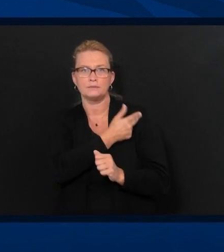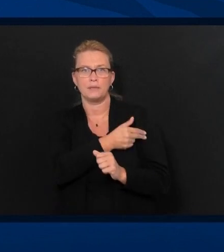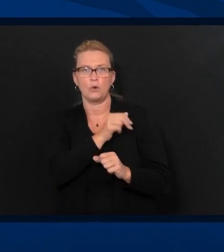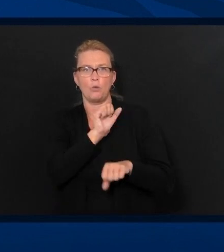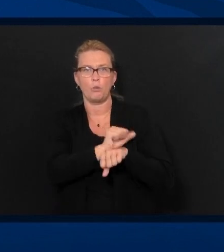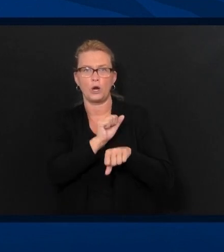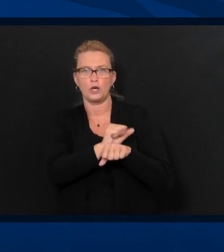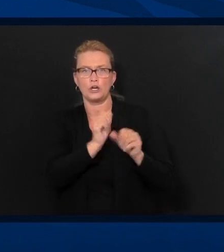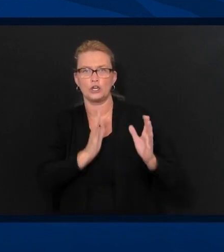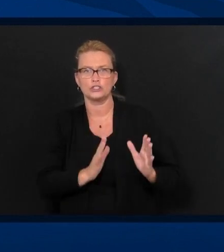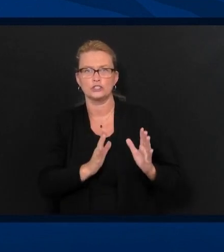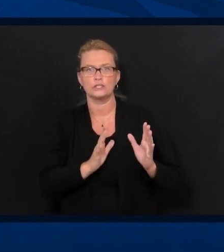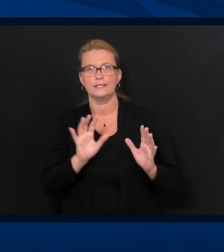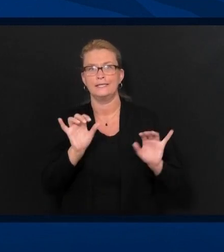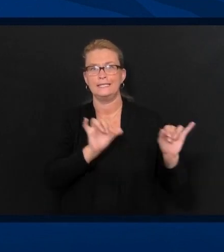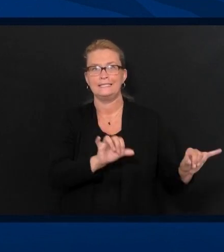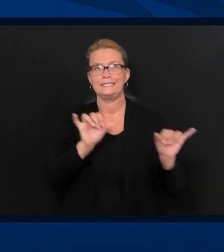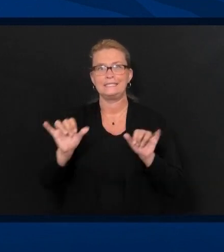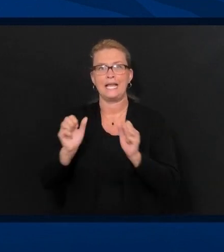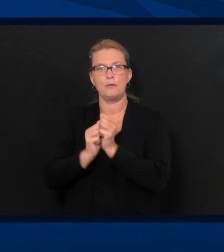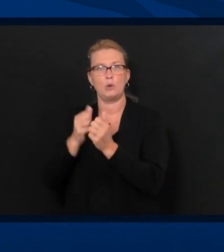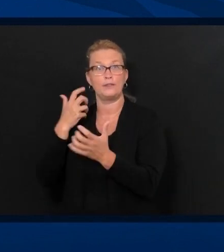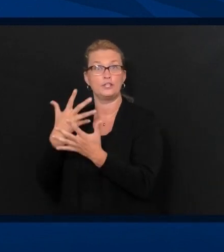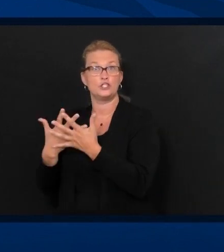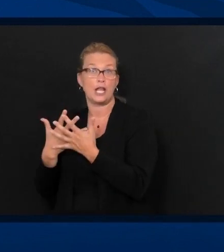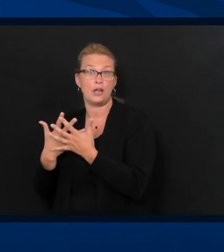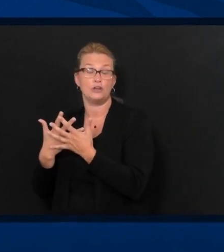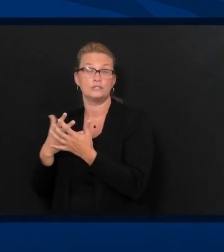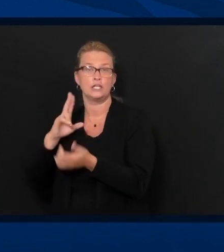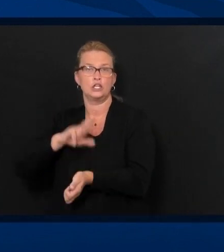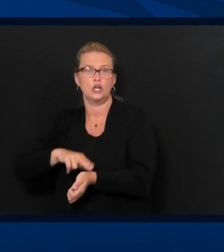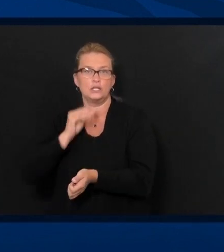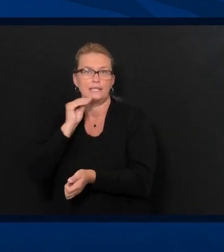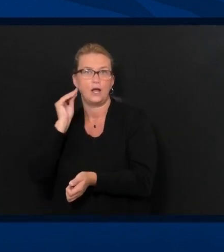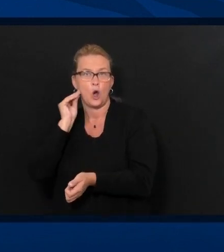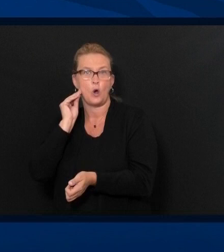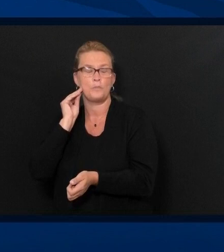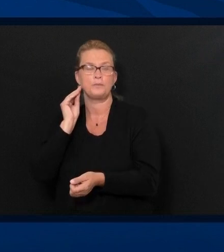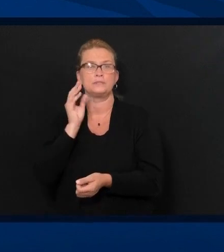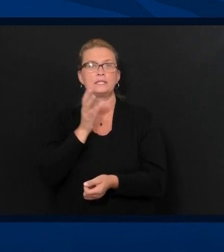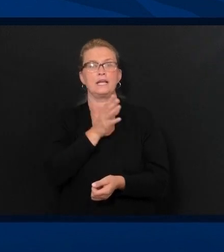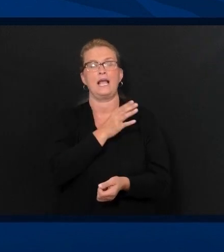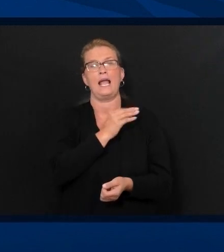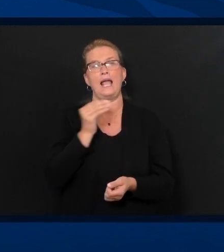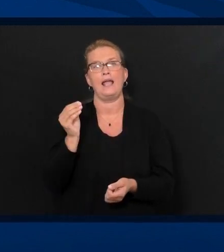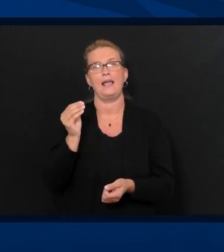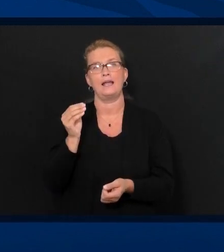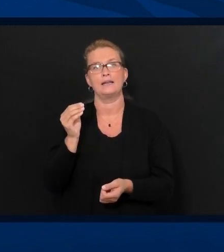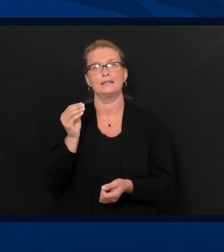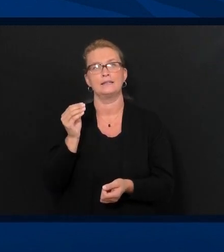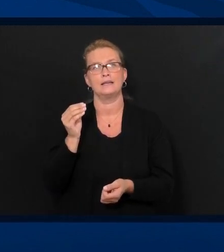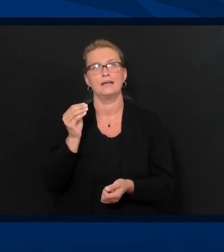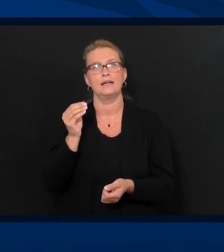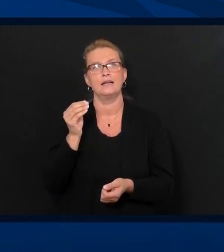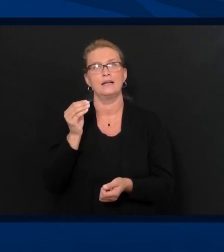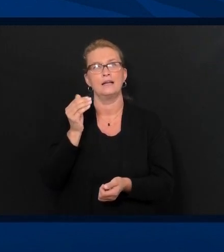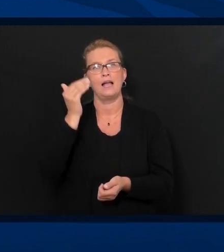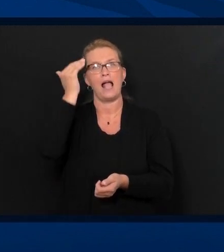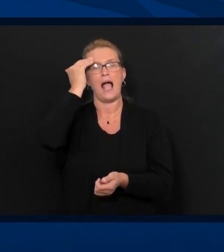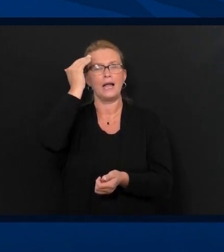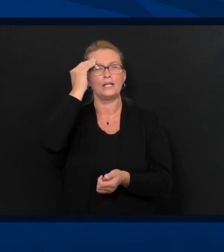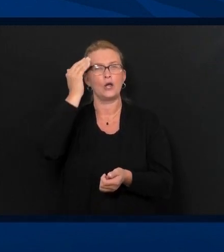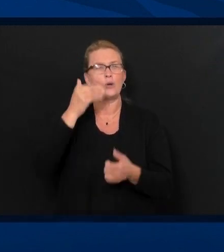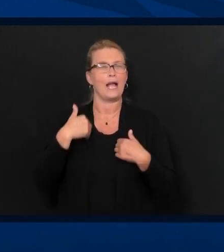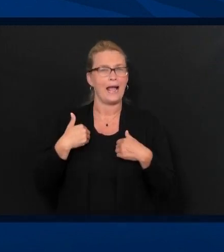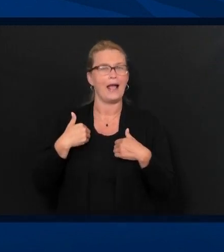tracking in the jails and nursing homes? And then also, I know there is some sort of issue when